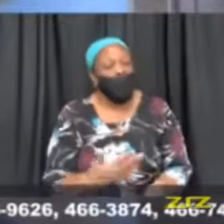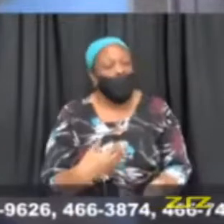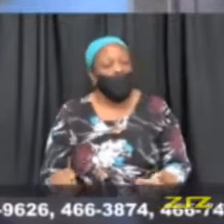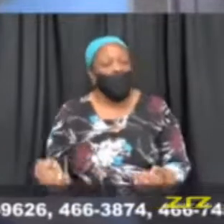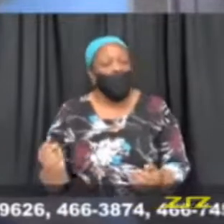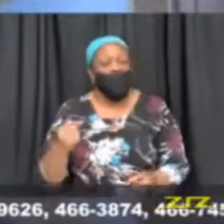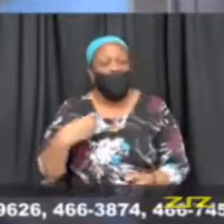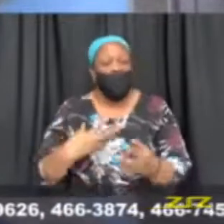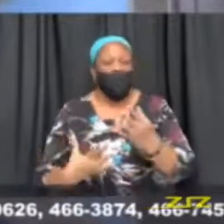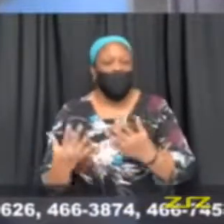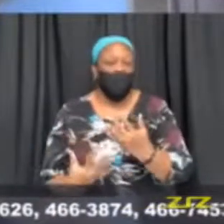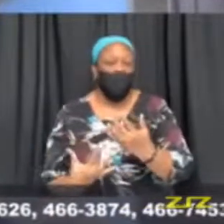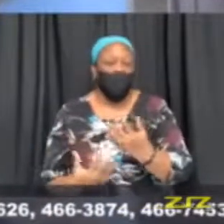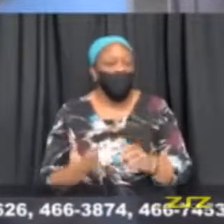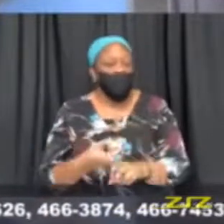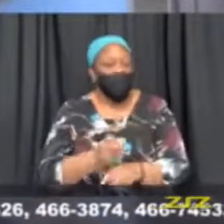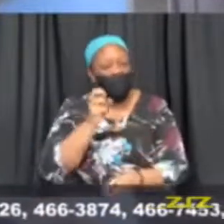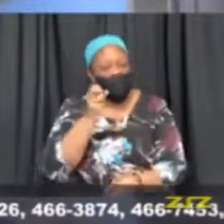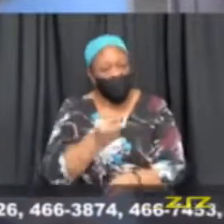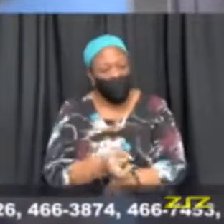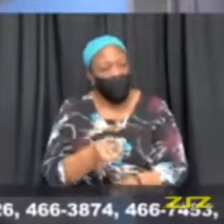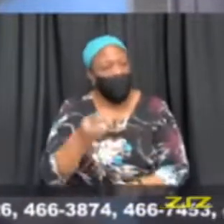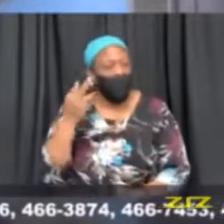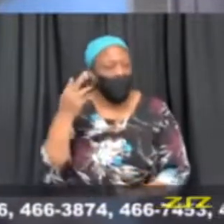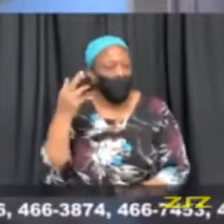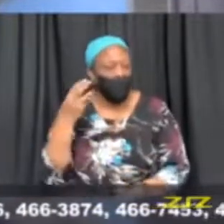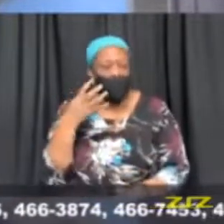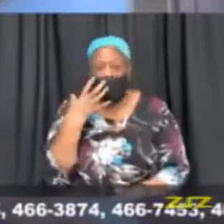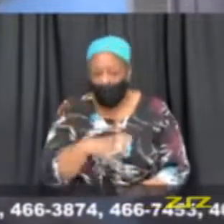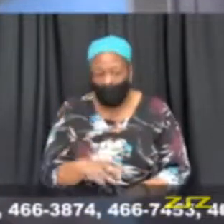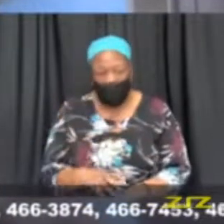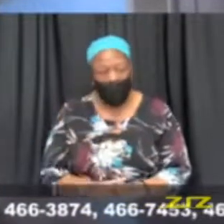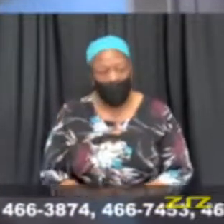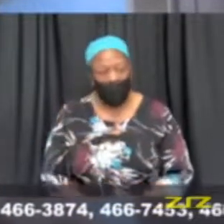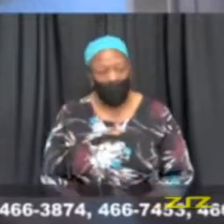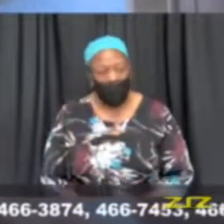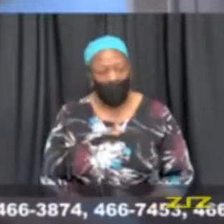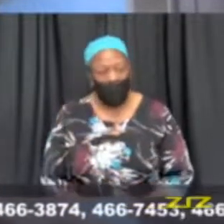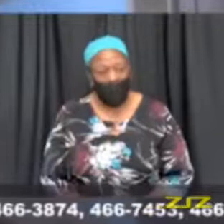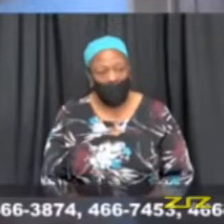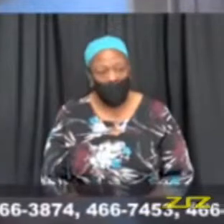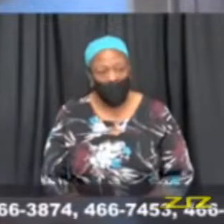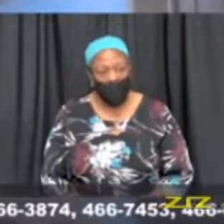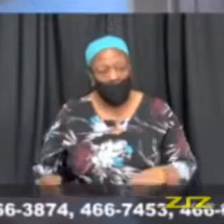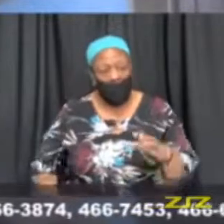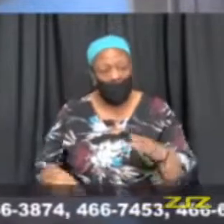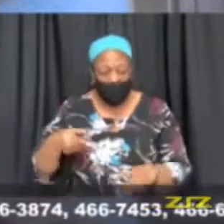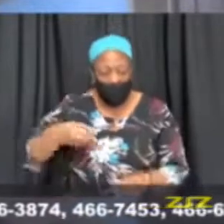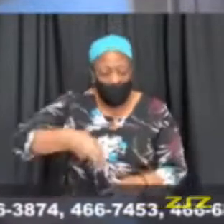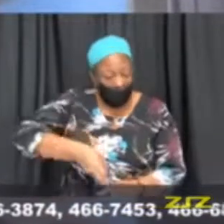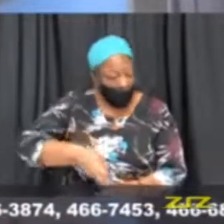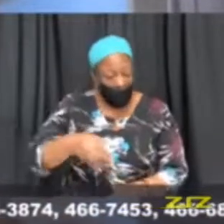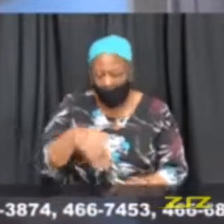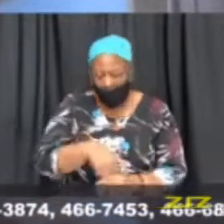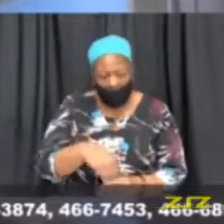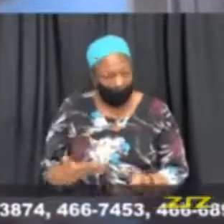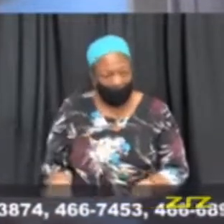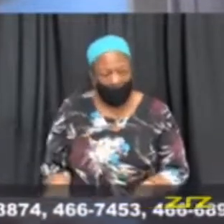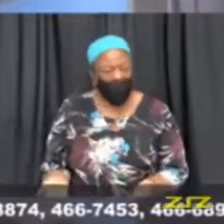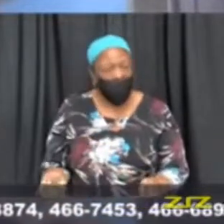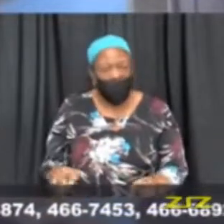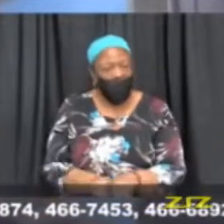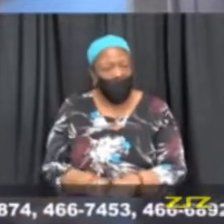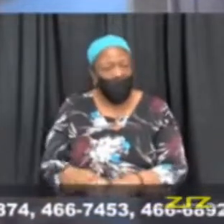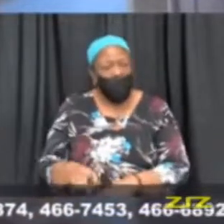heated by the hot rock. The magma itself also degasses, so there's gas associated with it,